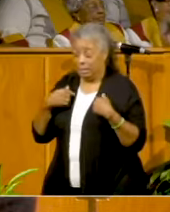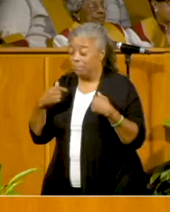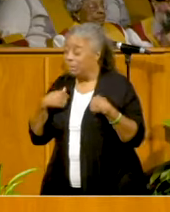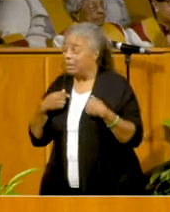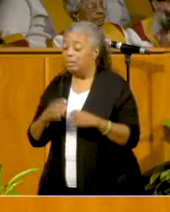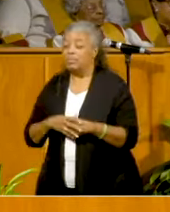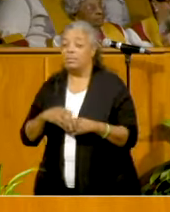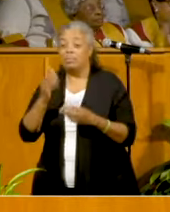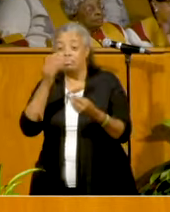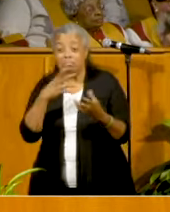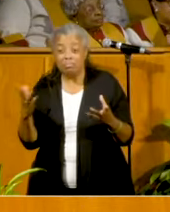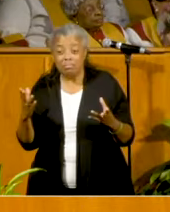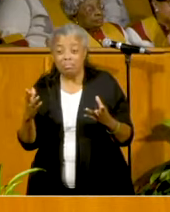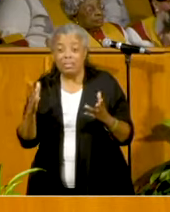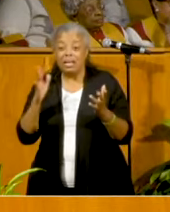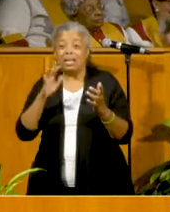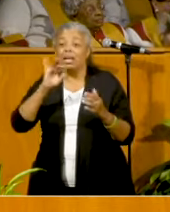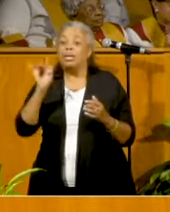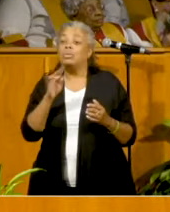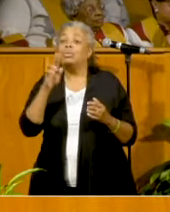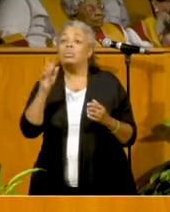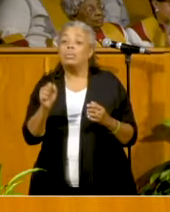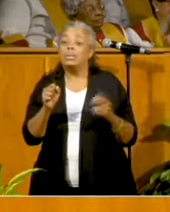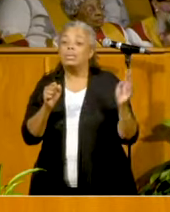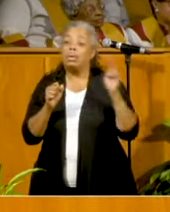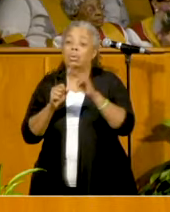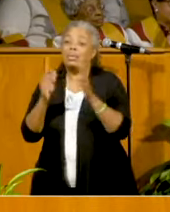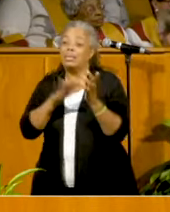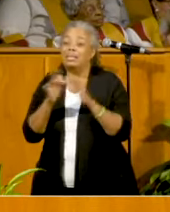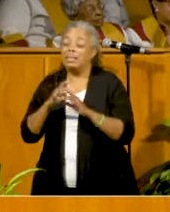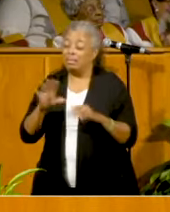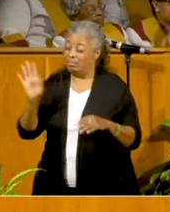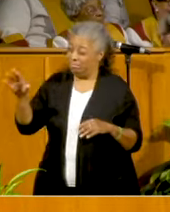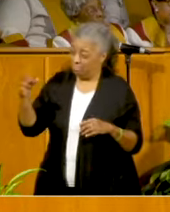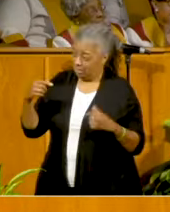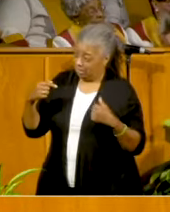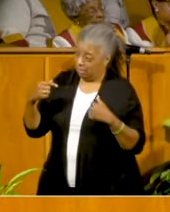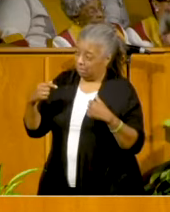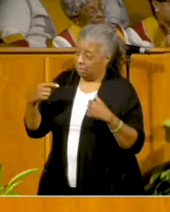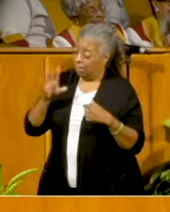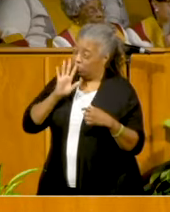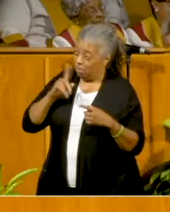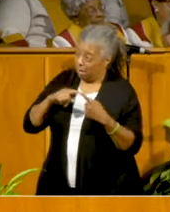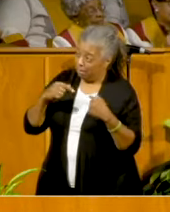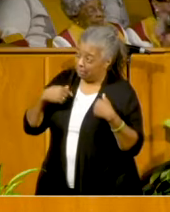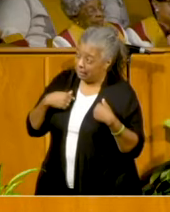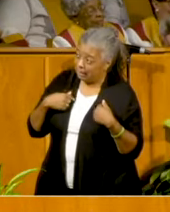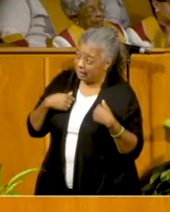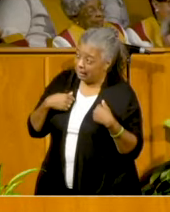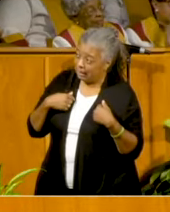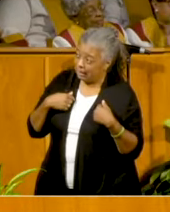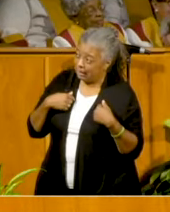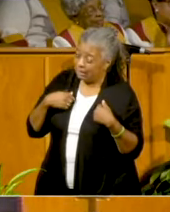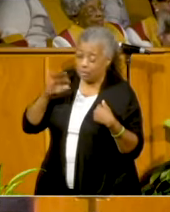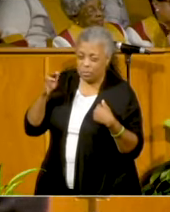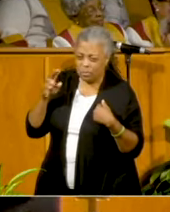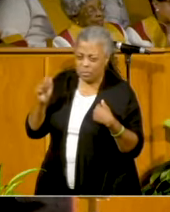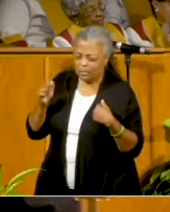And even Judas looks at Jesus and says, you talking about me?